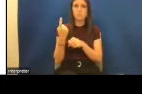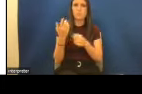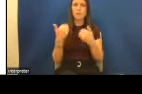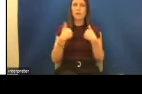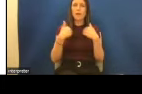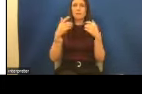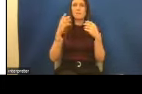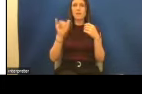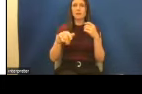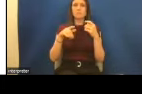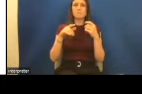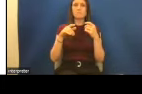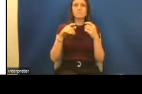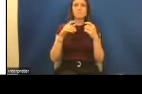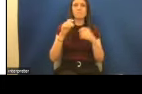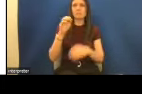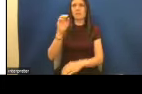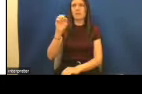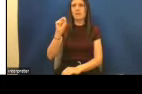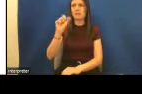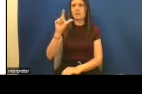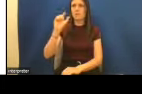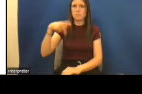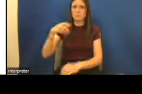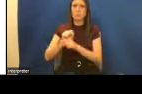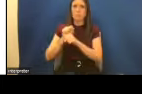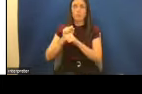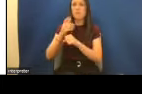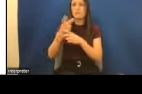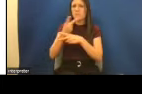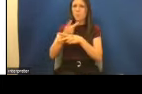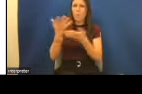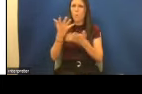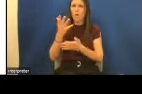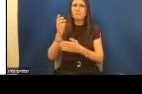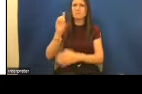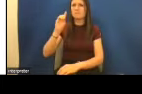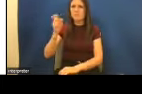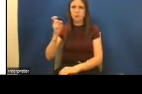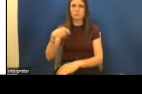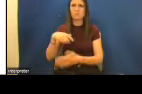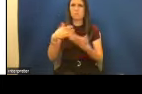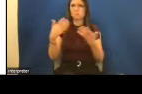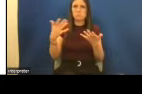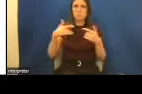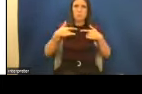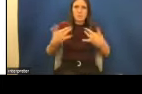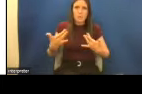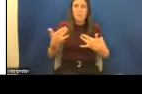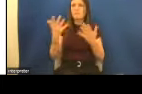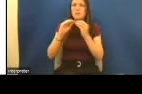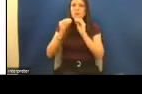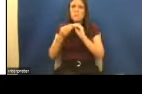part of an SLP job is like figuring out the diagnostics, right? What are we seeing? And interpreting what the numbers